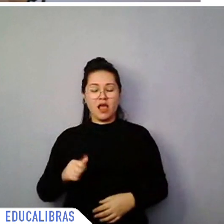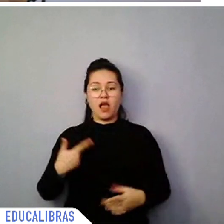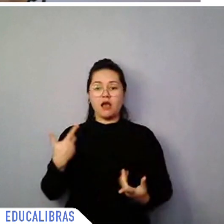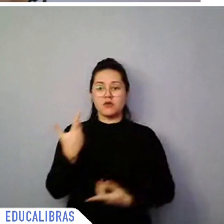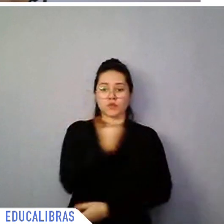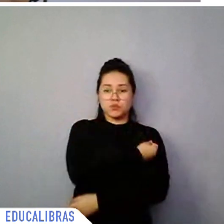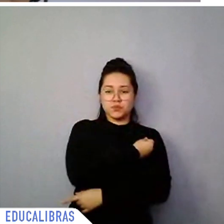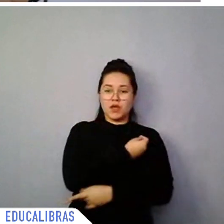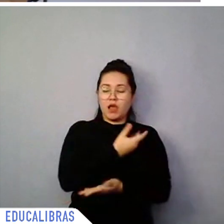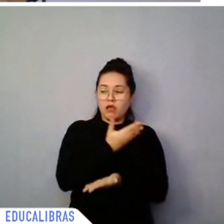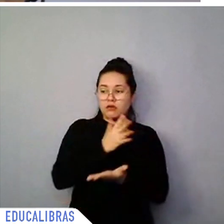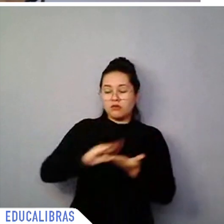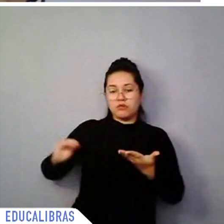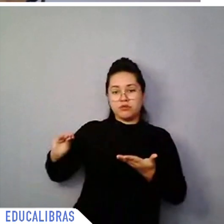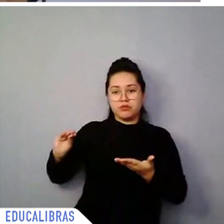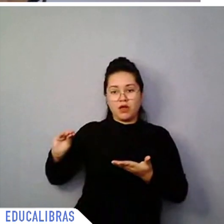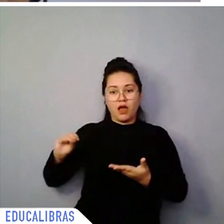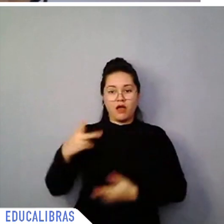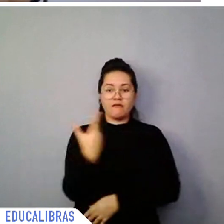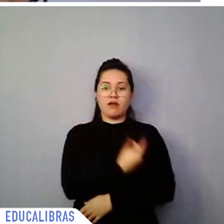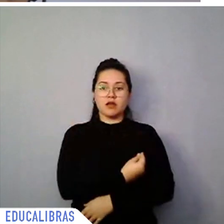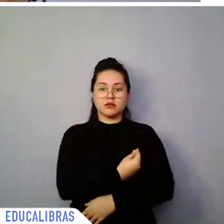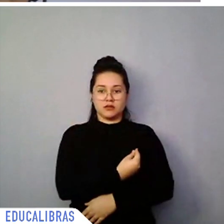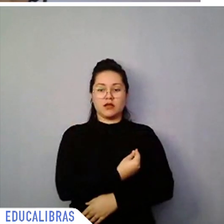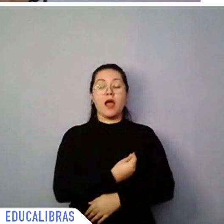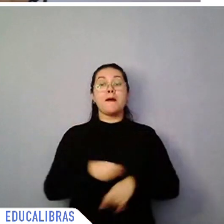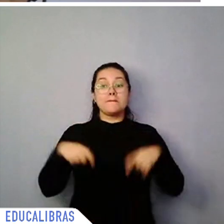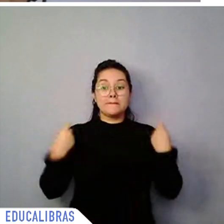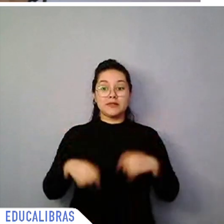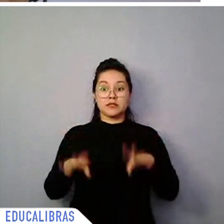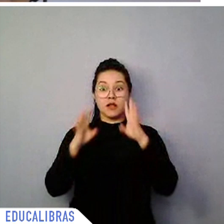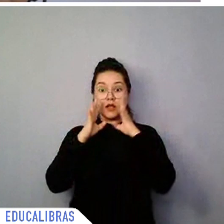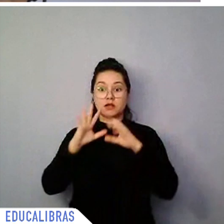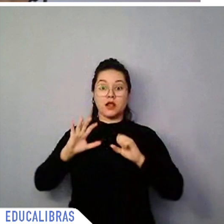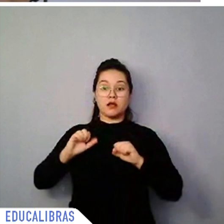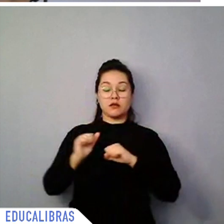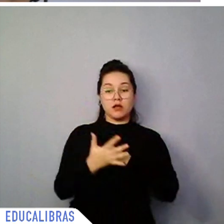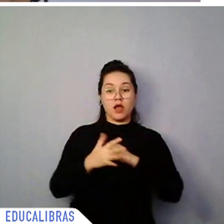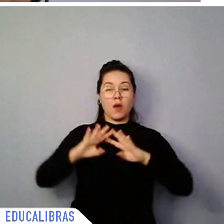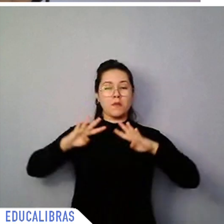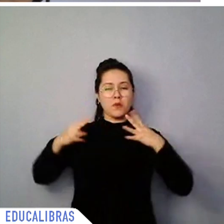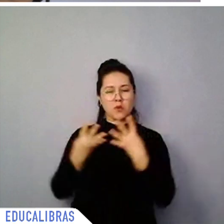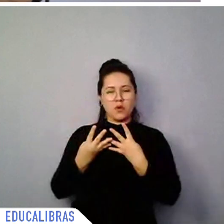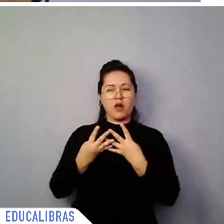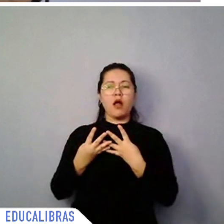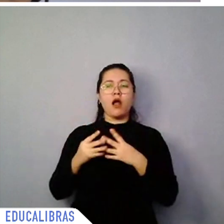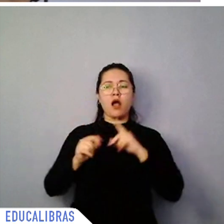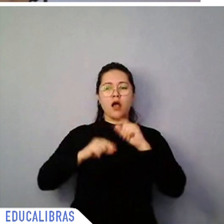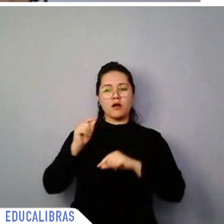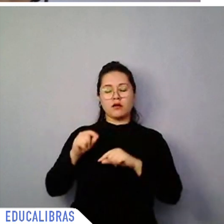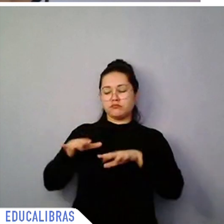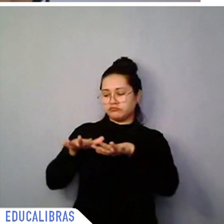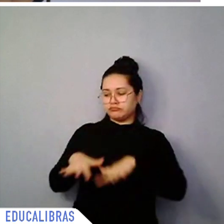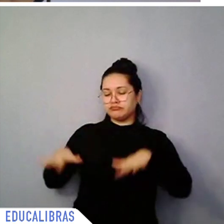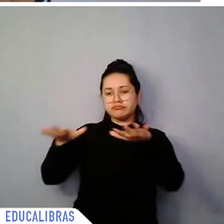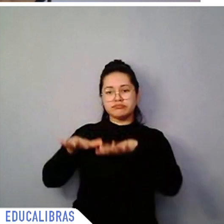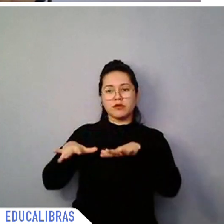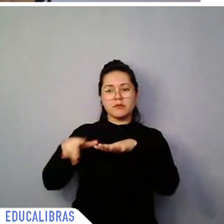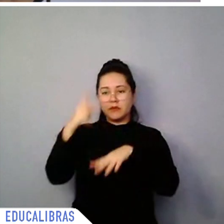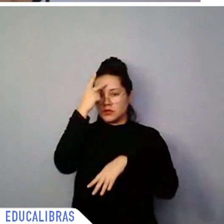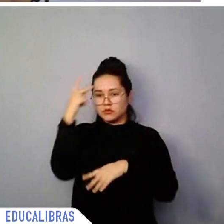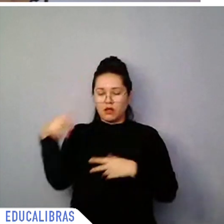able to detect any strain that escapes the vaccine, and be able to